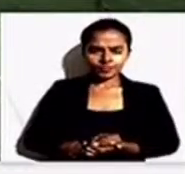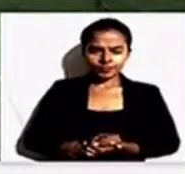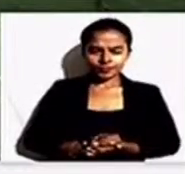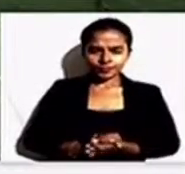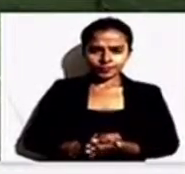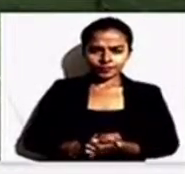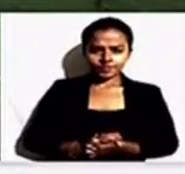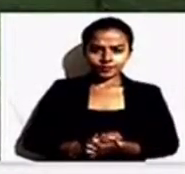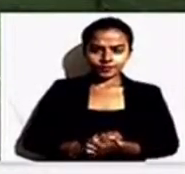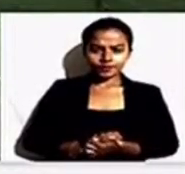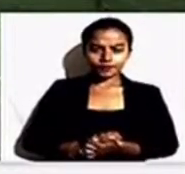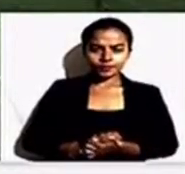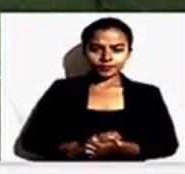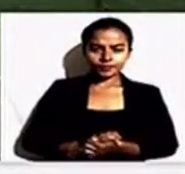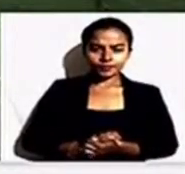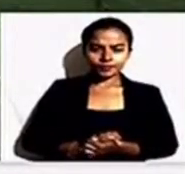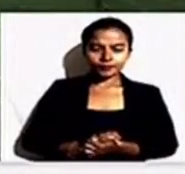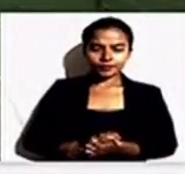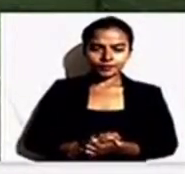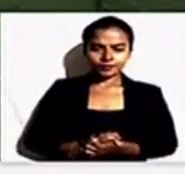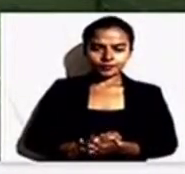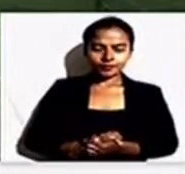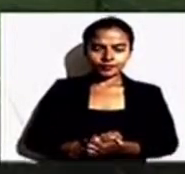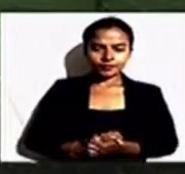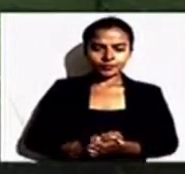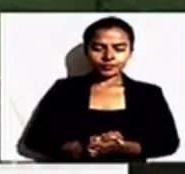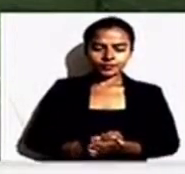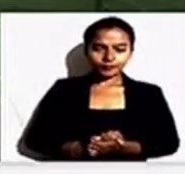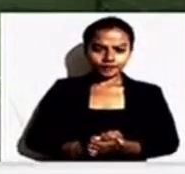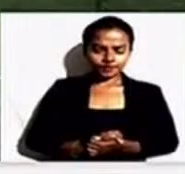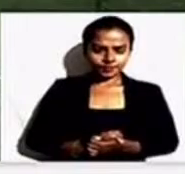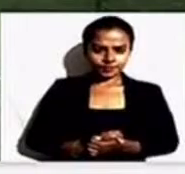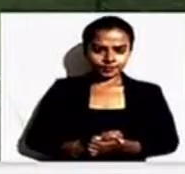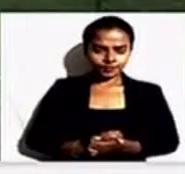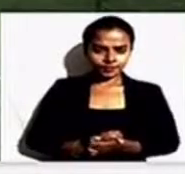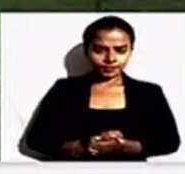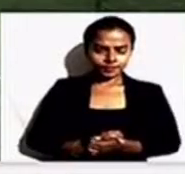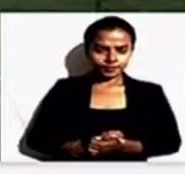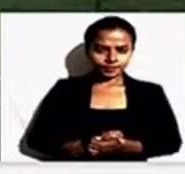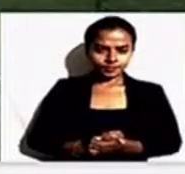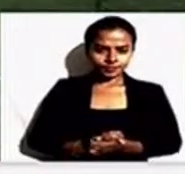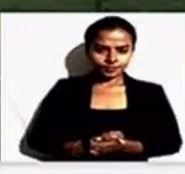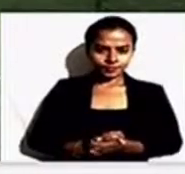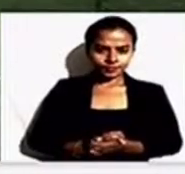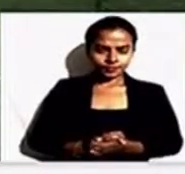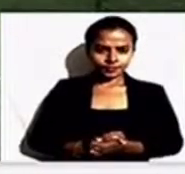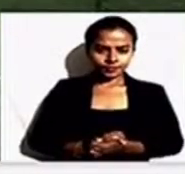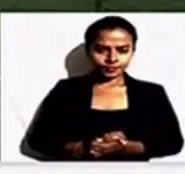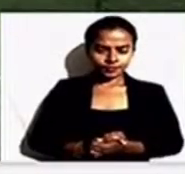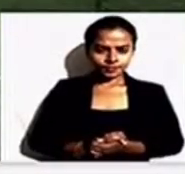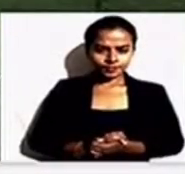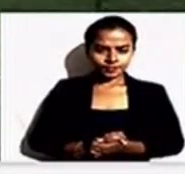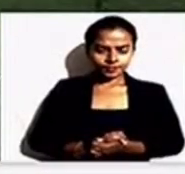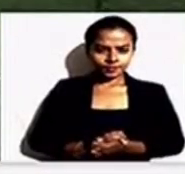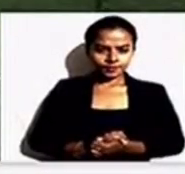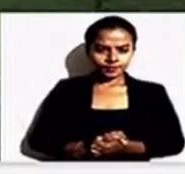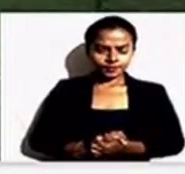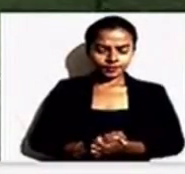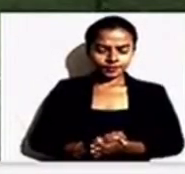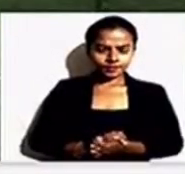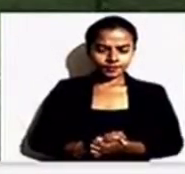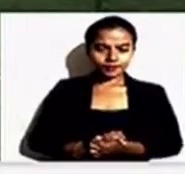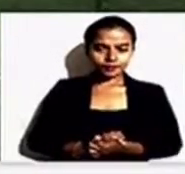and be included in the community in all its dimensions. They are more likely to live in poverty and